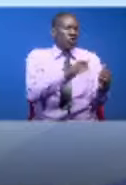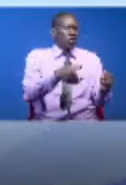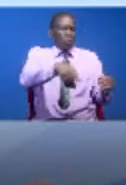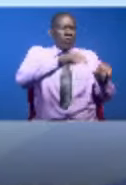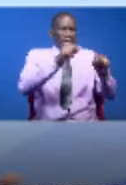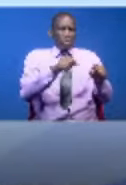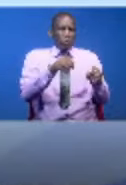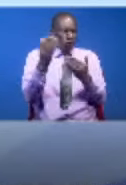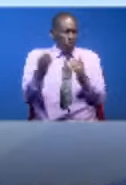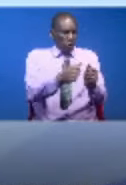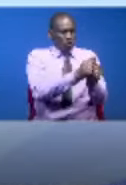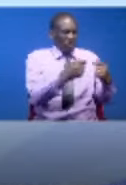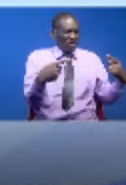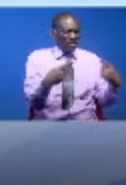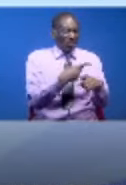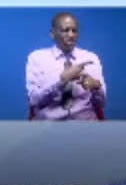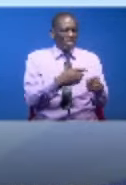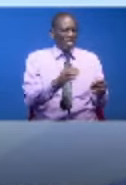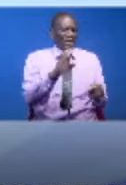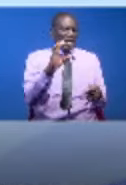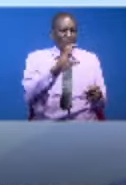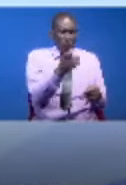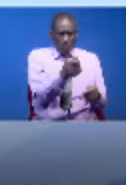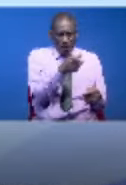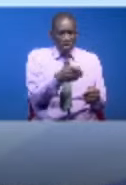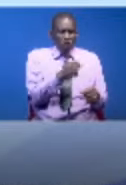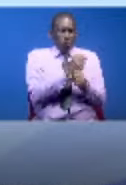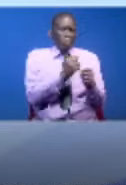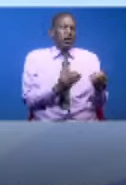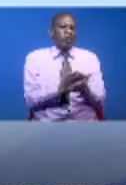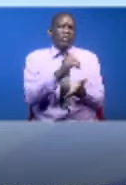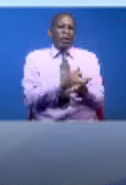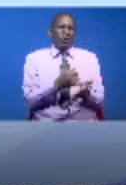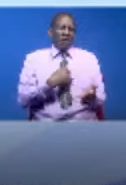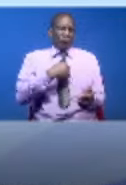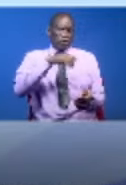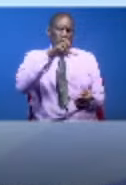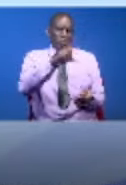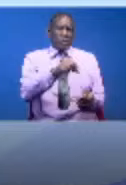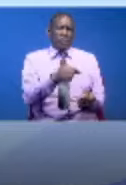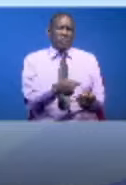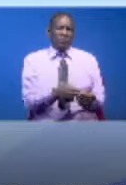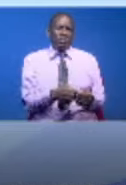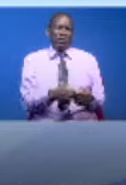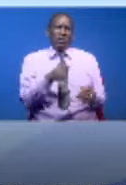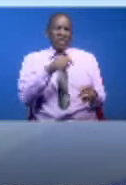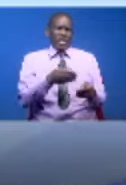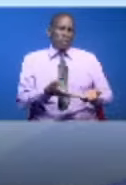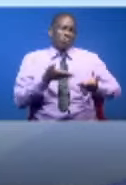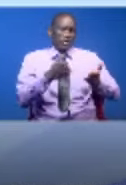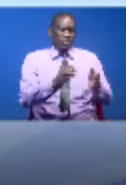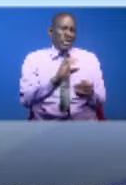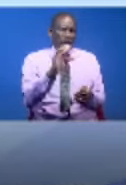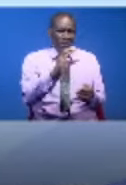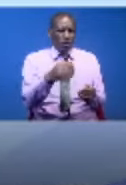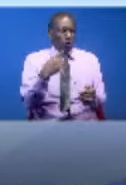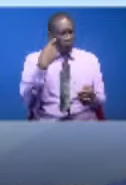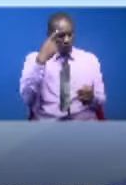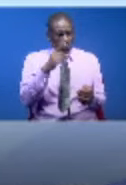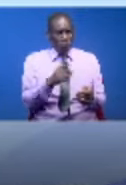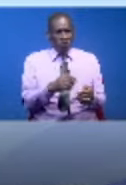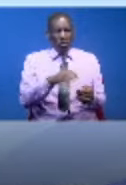bring together different sources of capital to ensure that there's affordability in the provision of capital for end